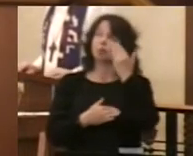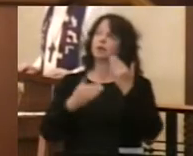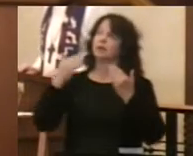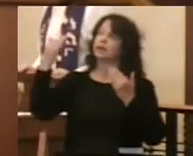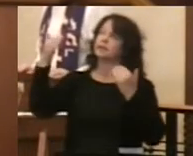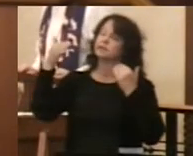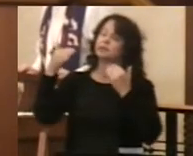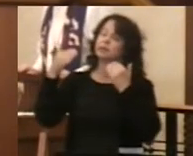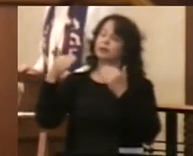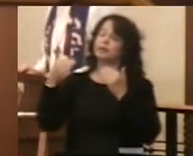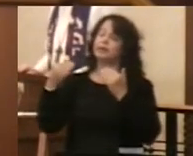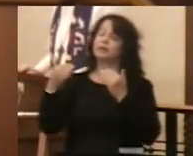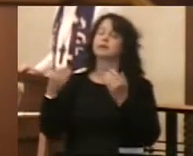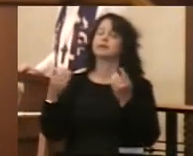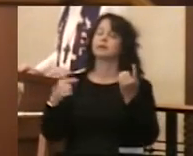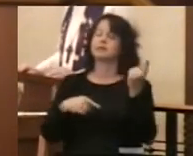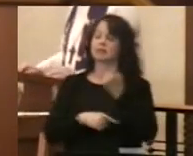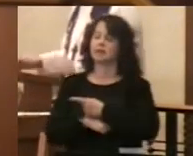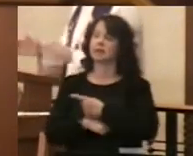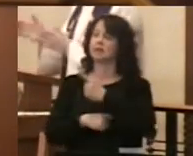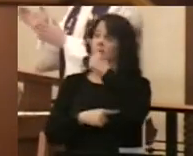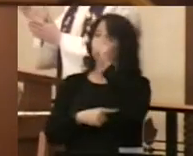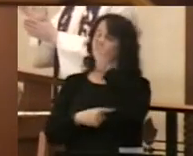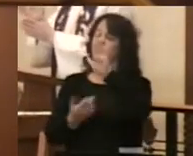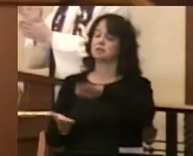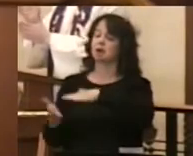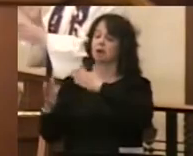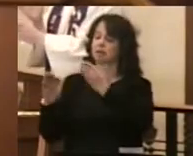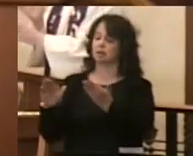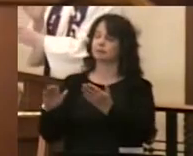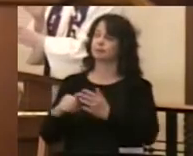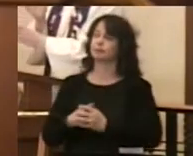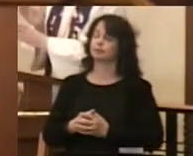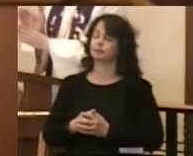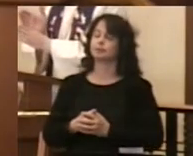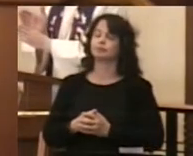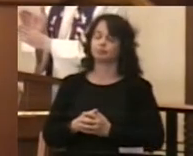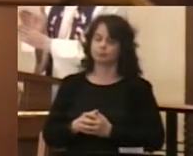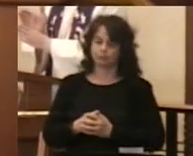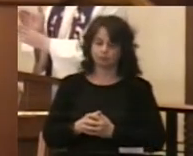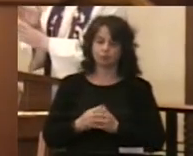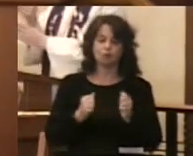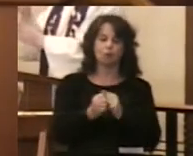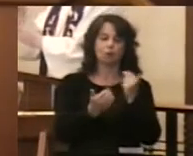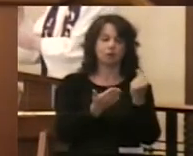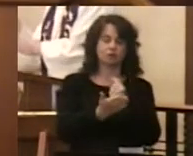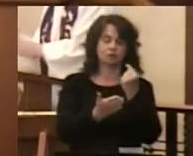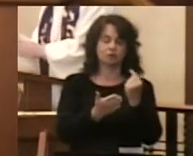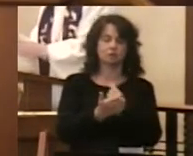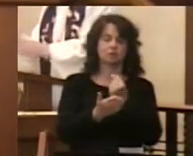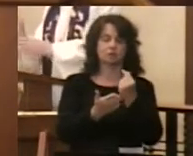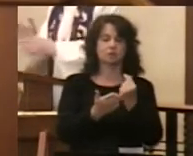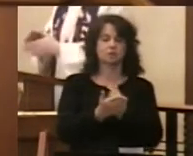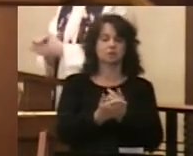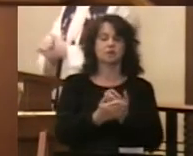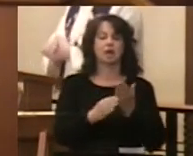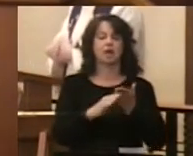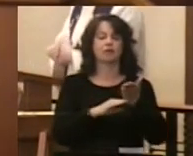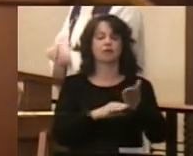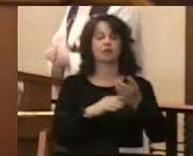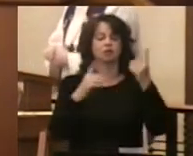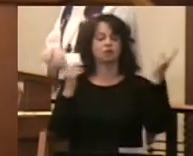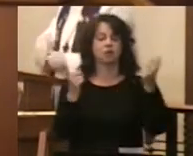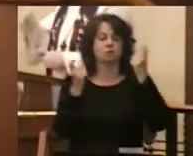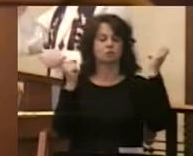day of His death. Actually, the ordering of the gospel text today is after the triumphant entry